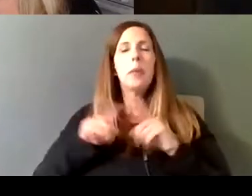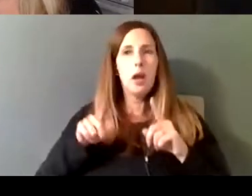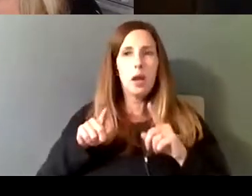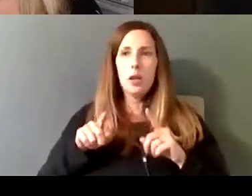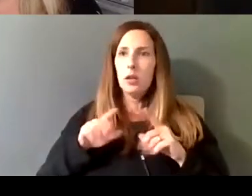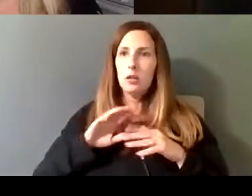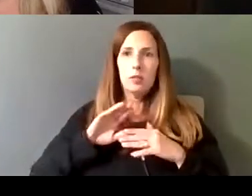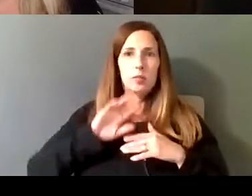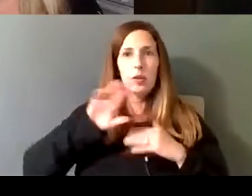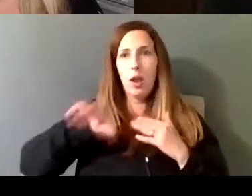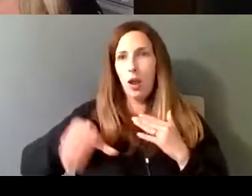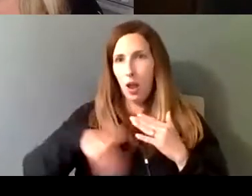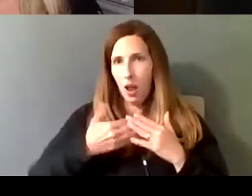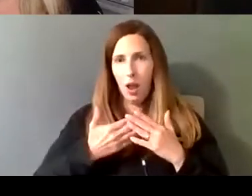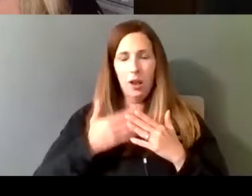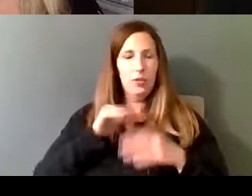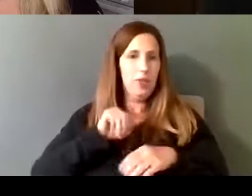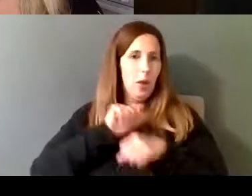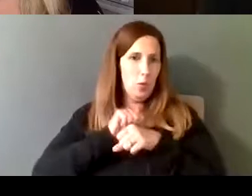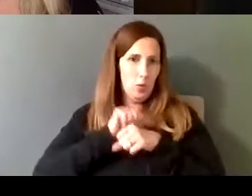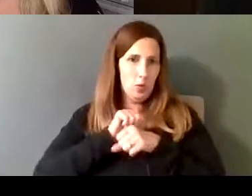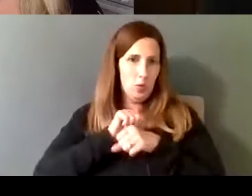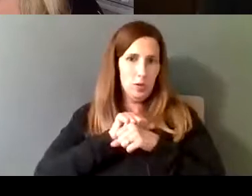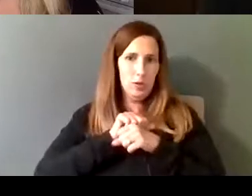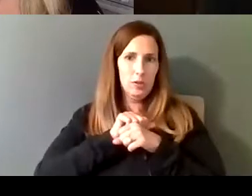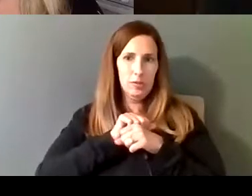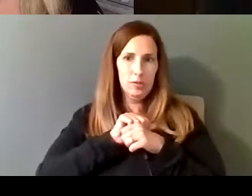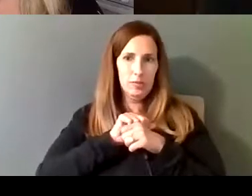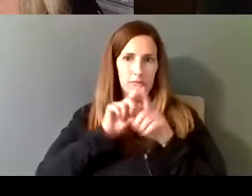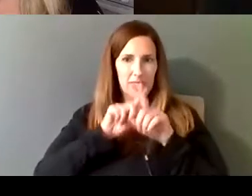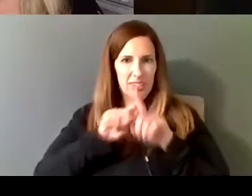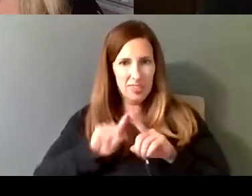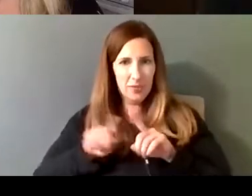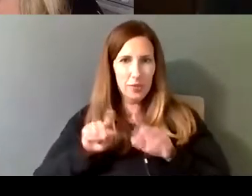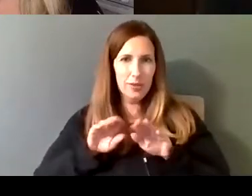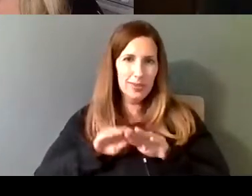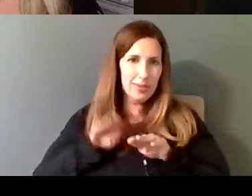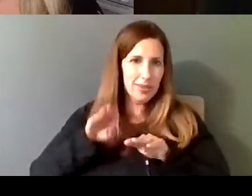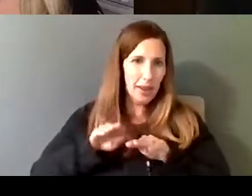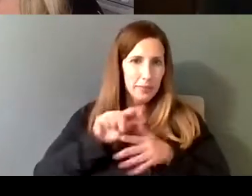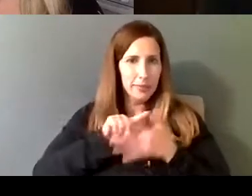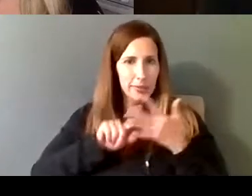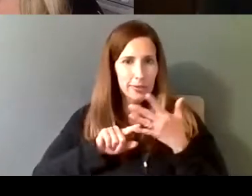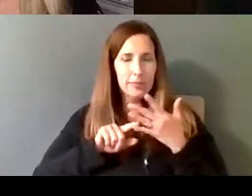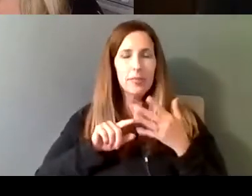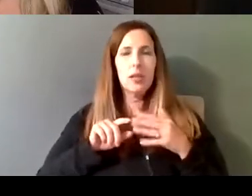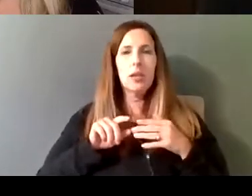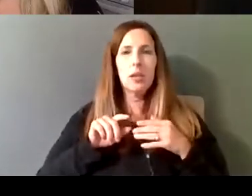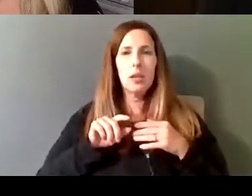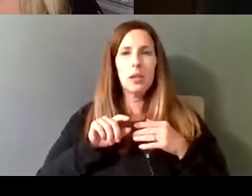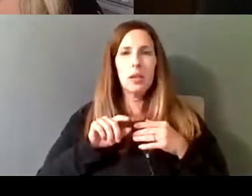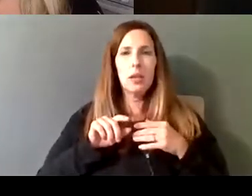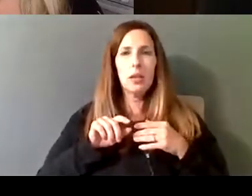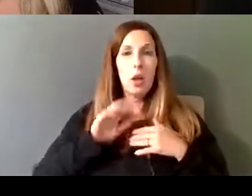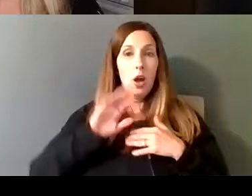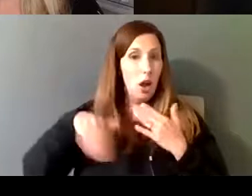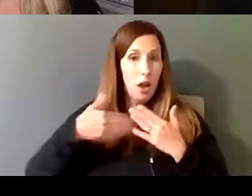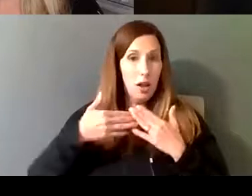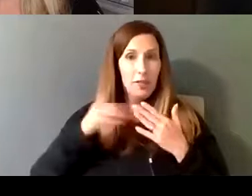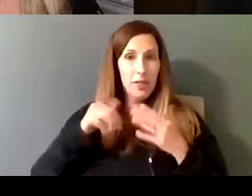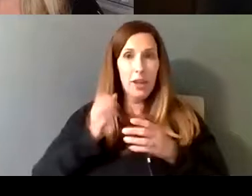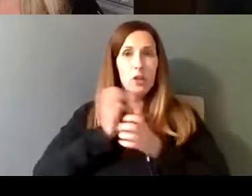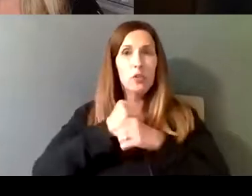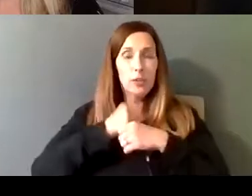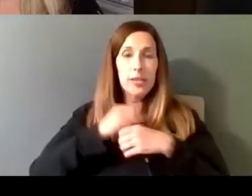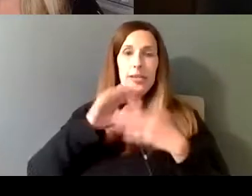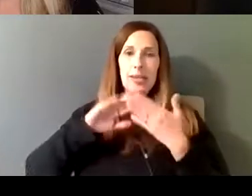work, all of these steps that small businesses and larger businesses can take, I think, create, yes, a city